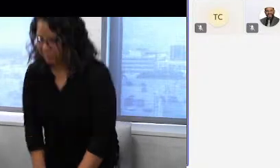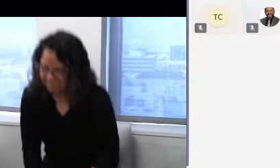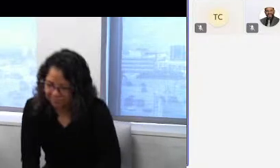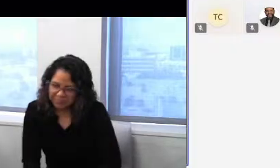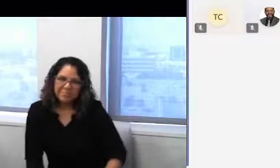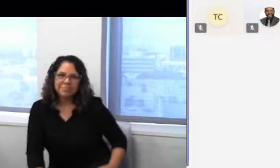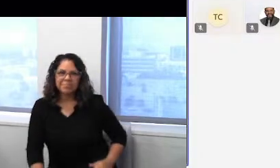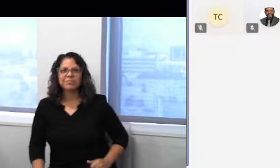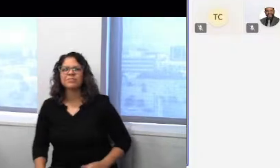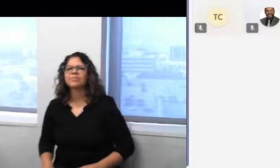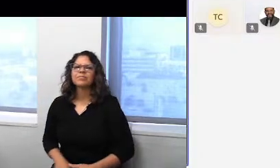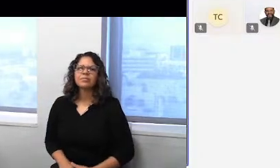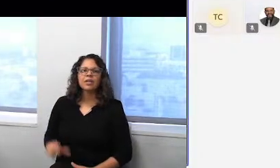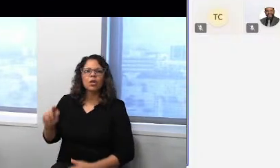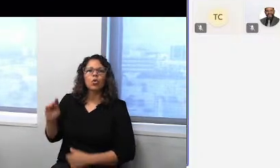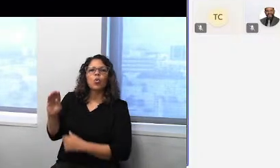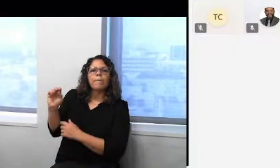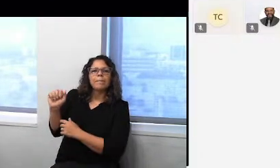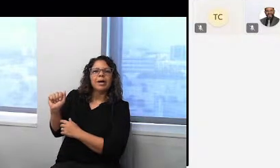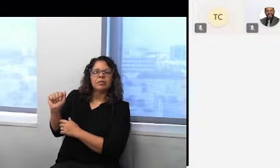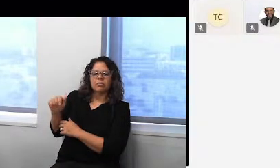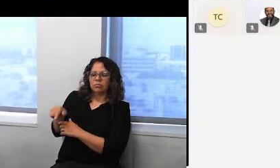of a flood zone?